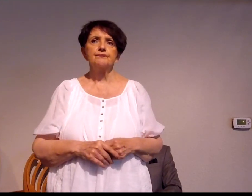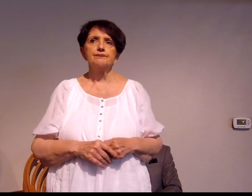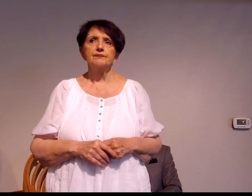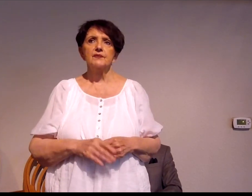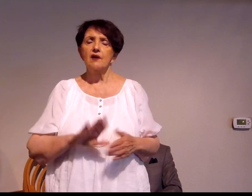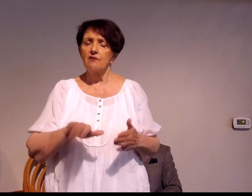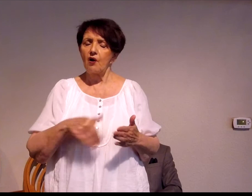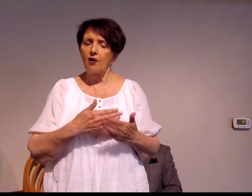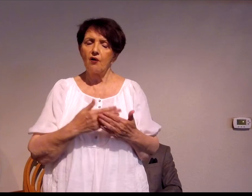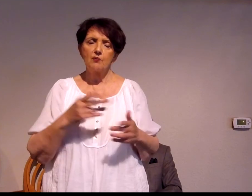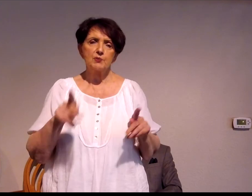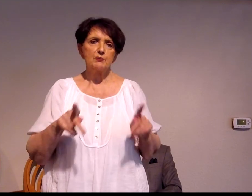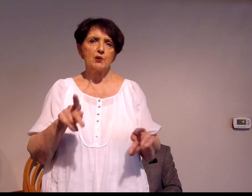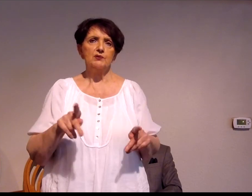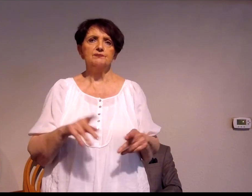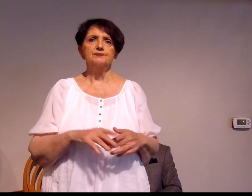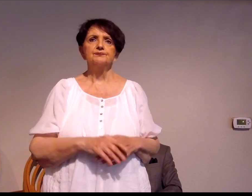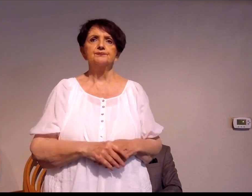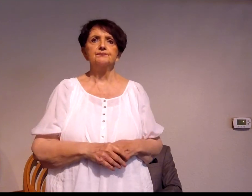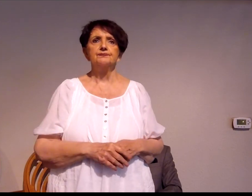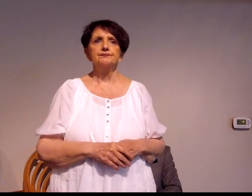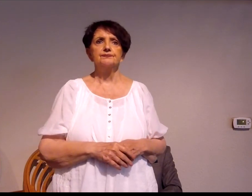people.